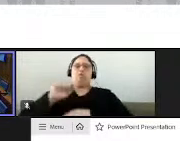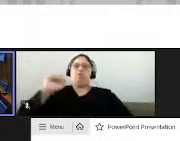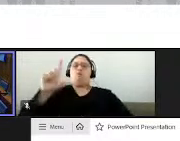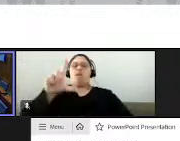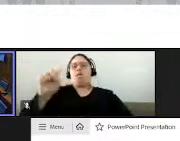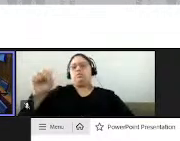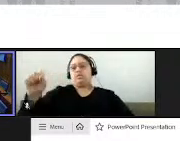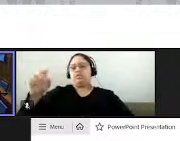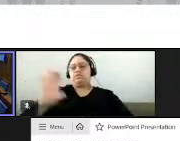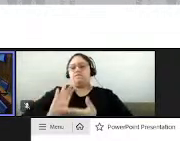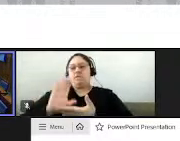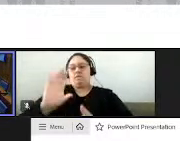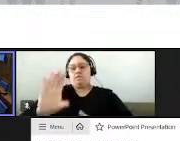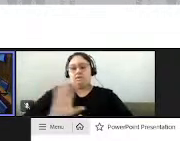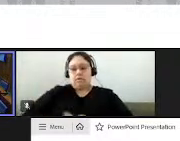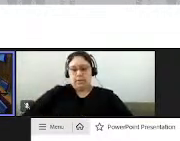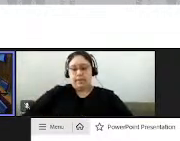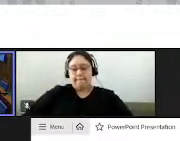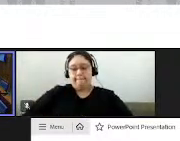funding.